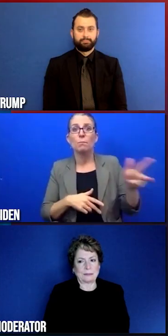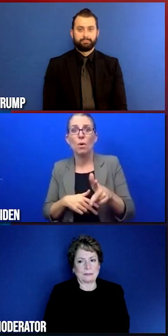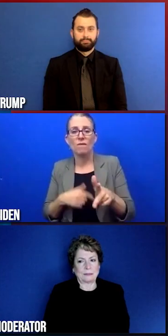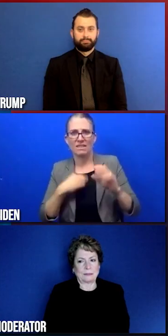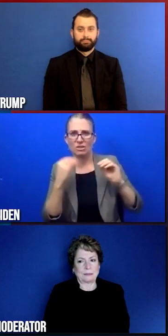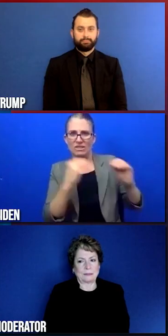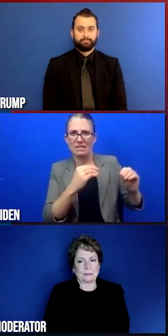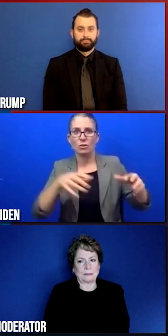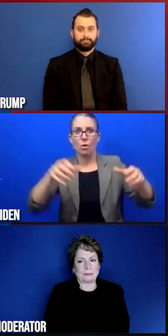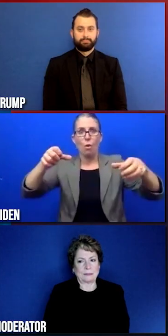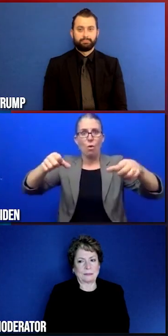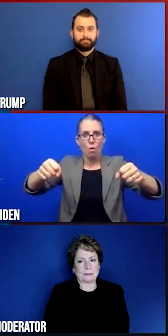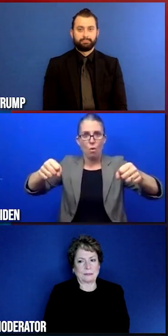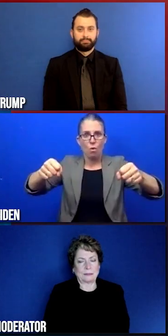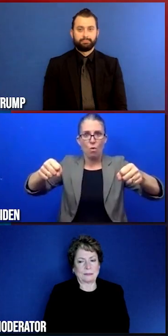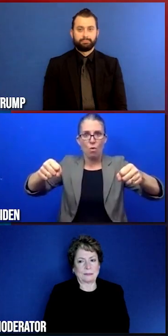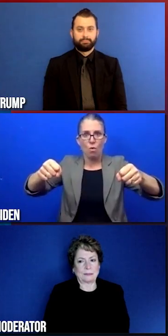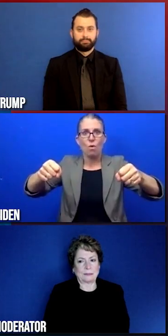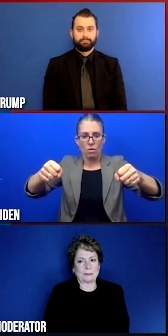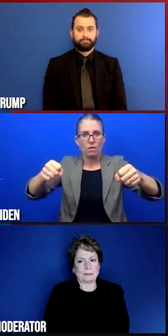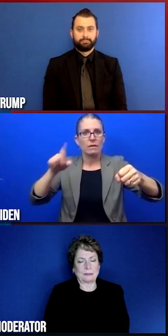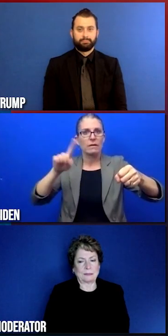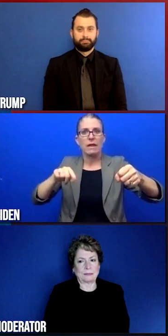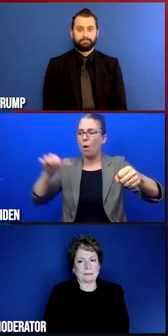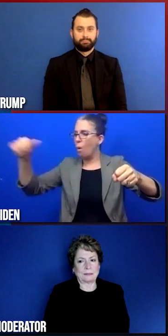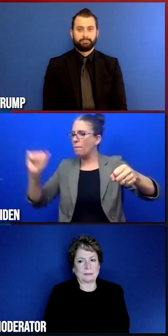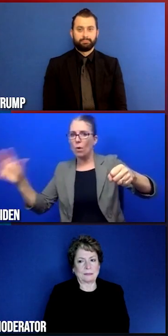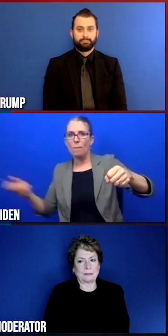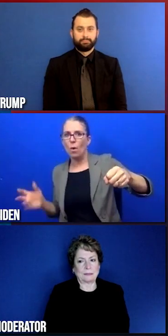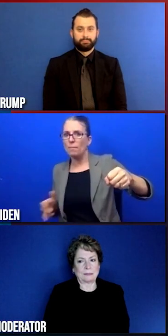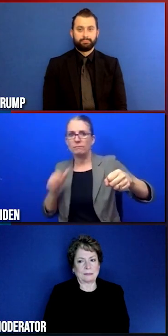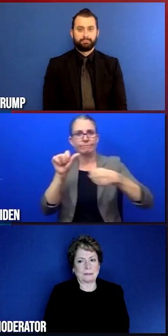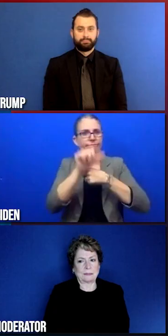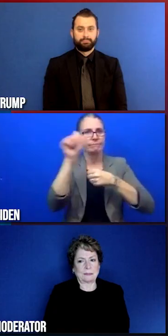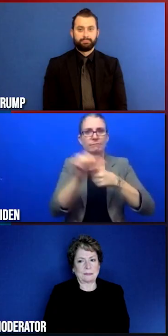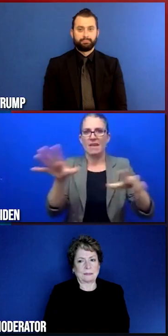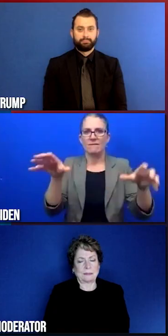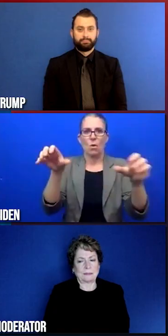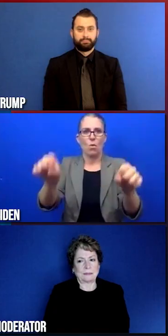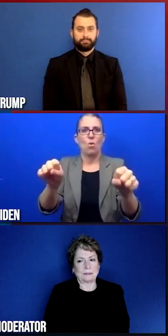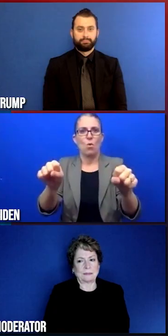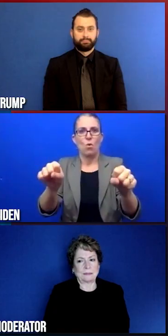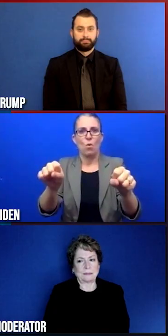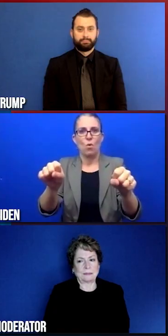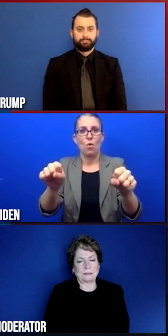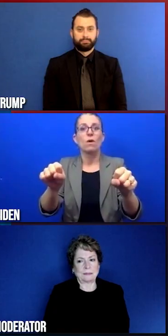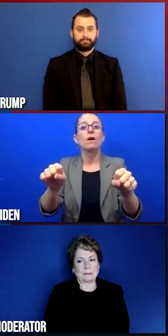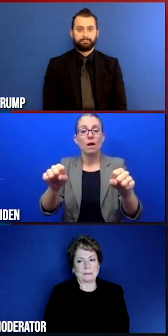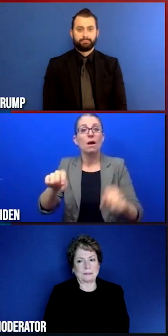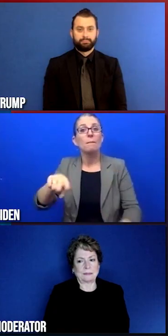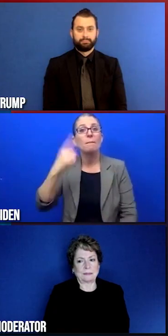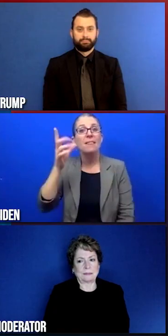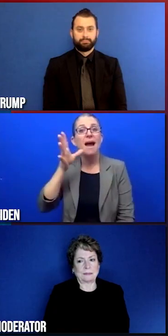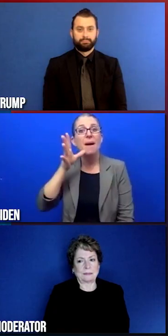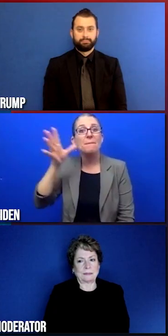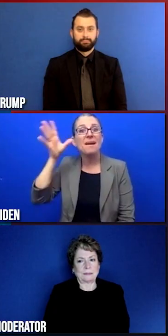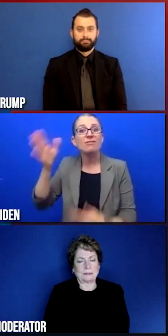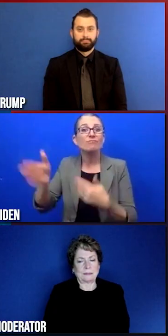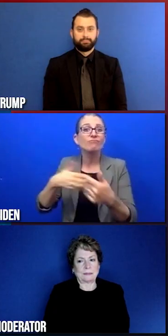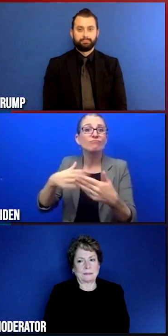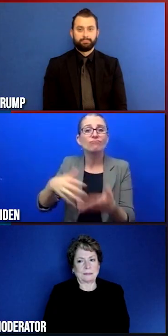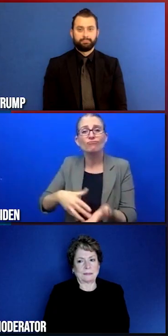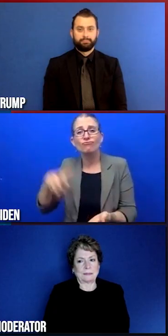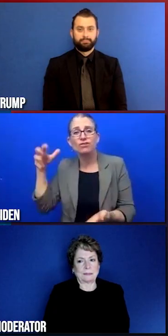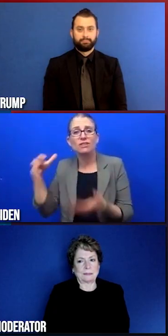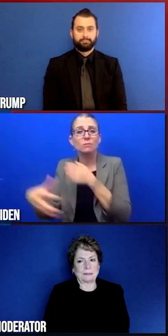you. But a black parent, no matter how wealthy or how poor they are, has to teach their child, when you're walking down the street, don't